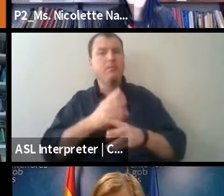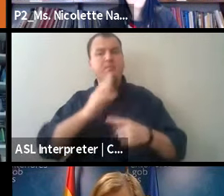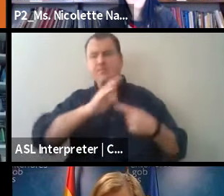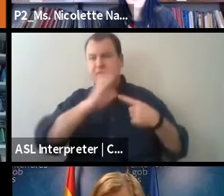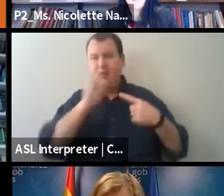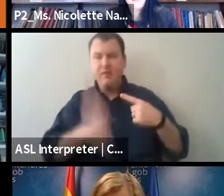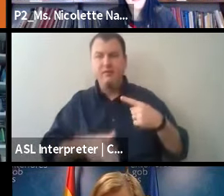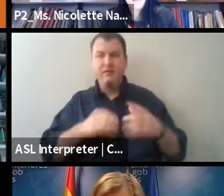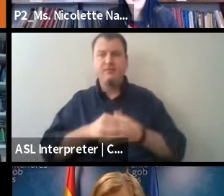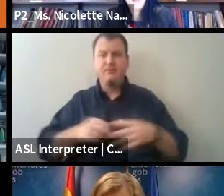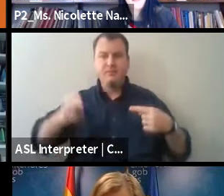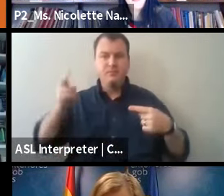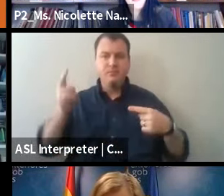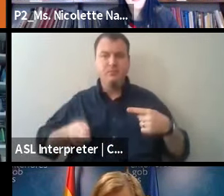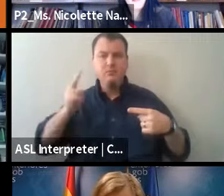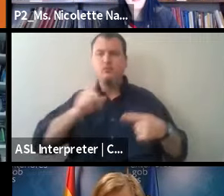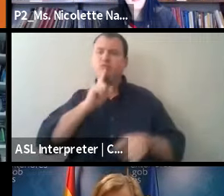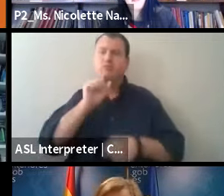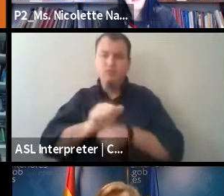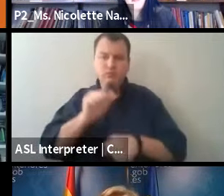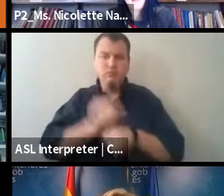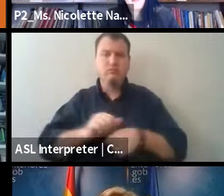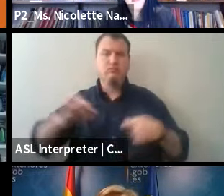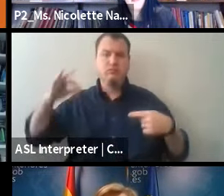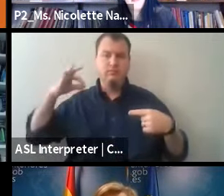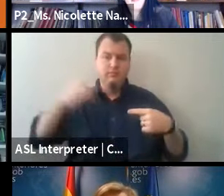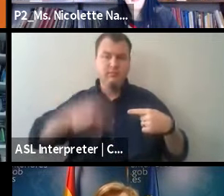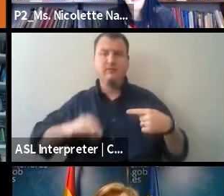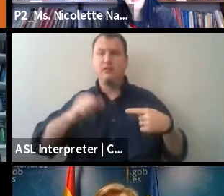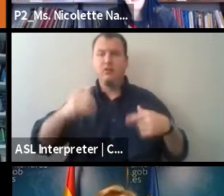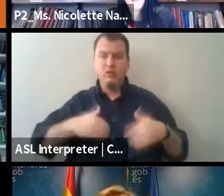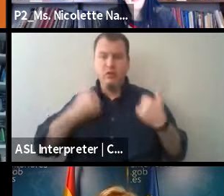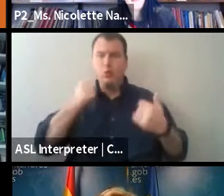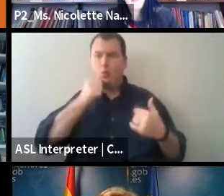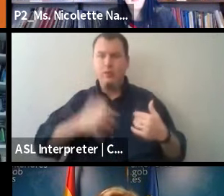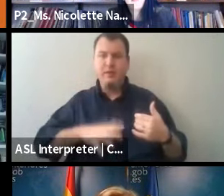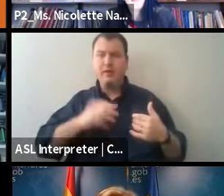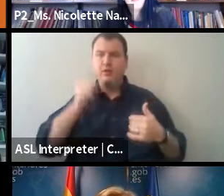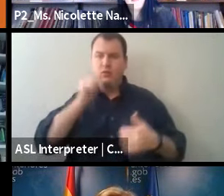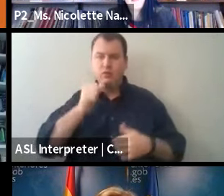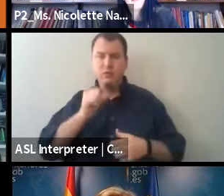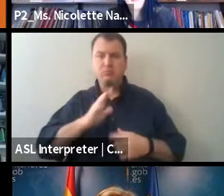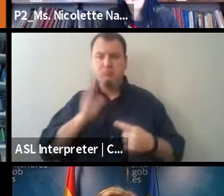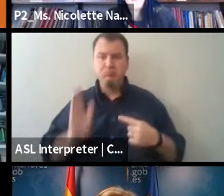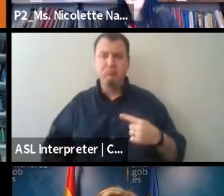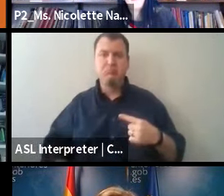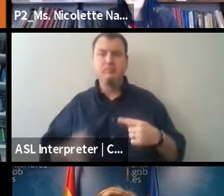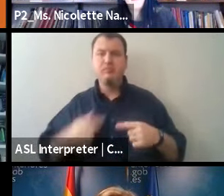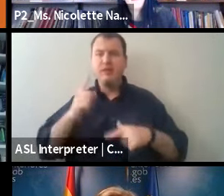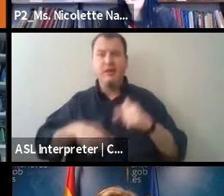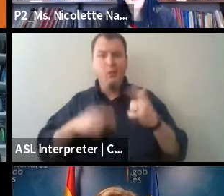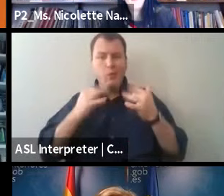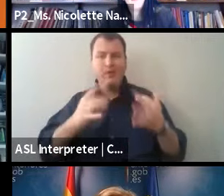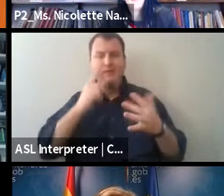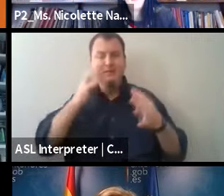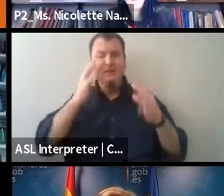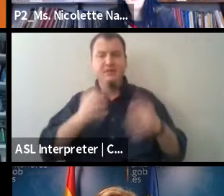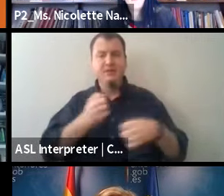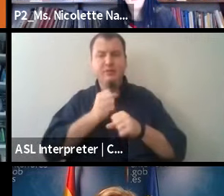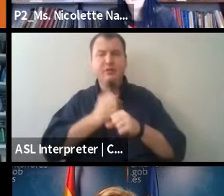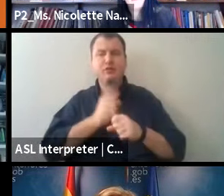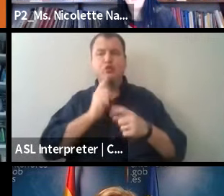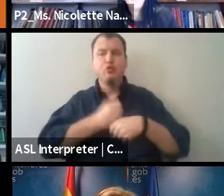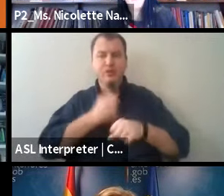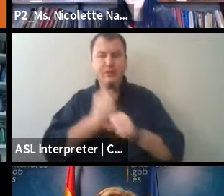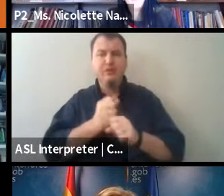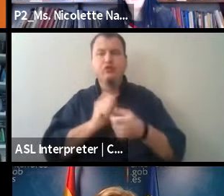within history, truly benefited young women and girls. We cannot wait for decision makers to create the change